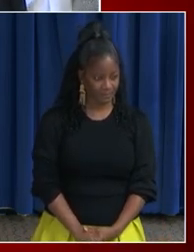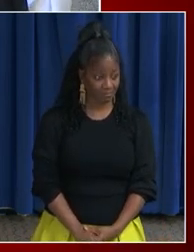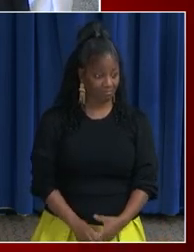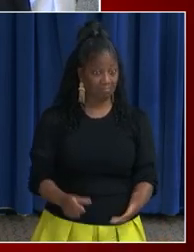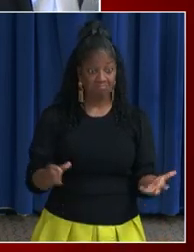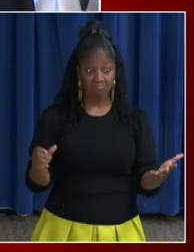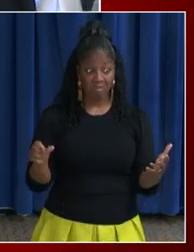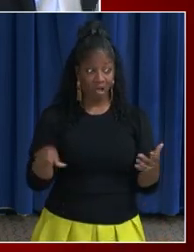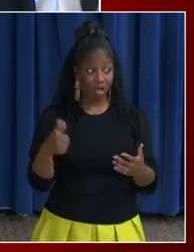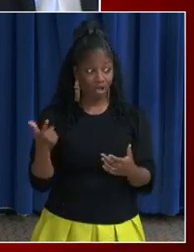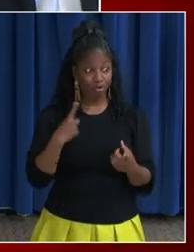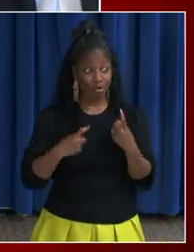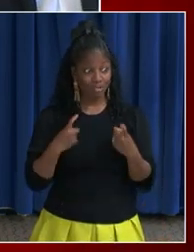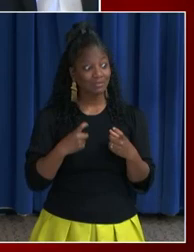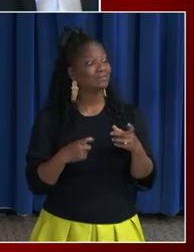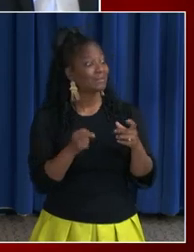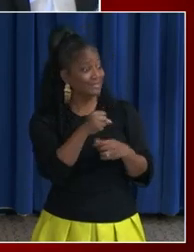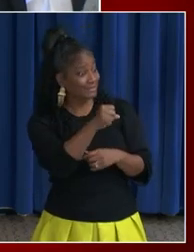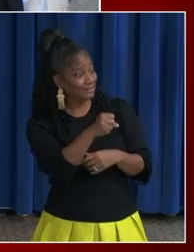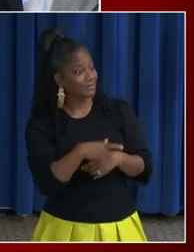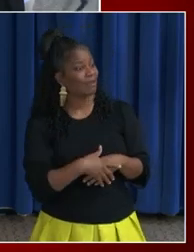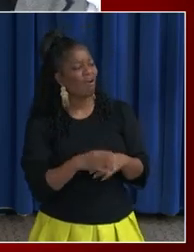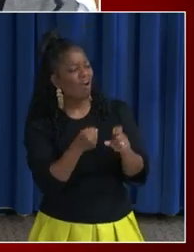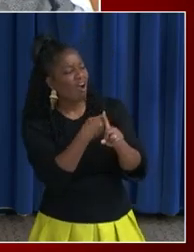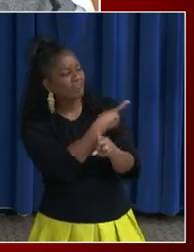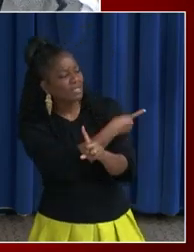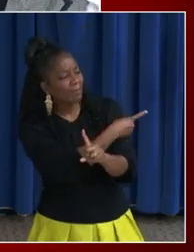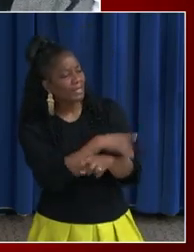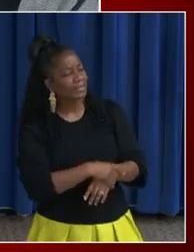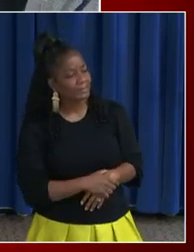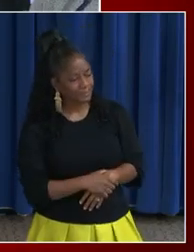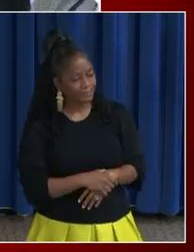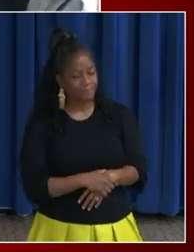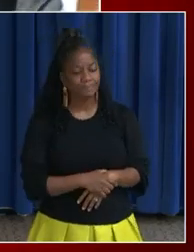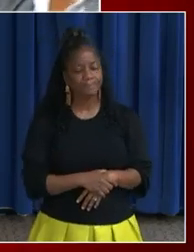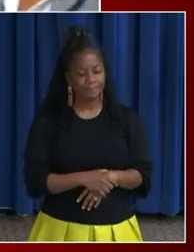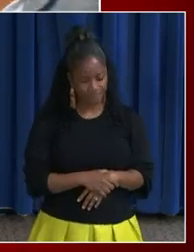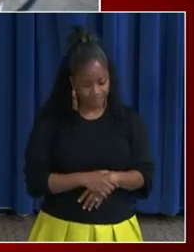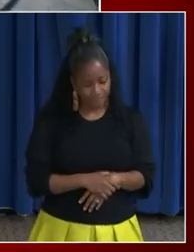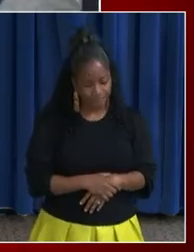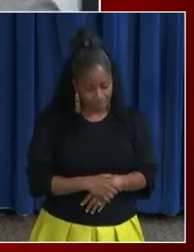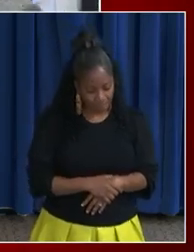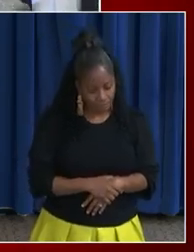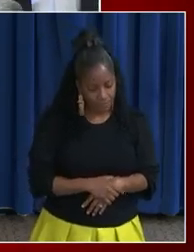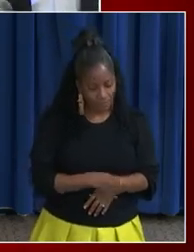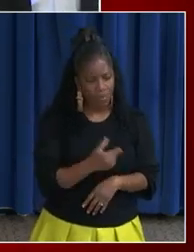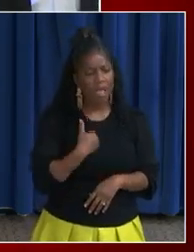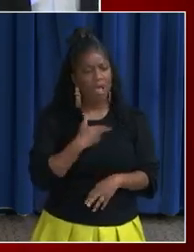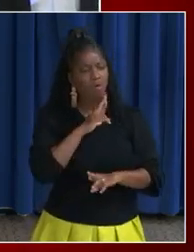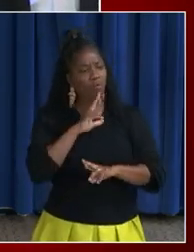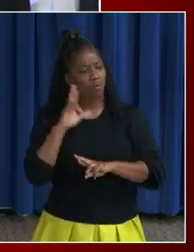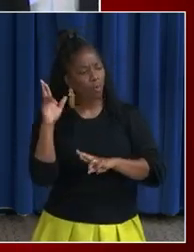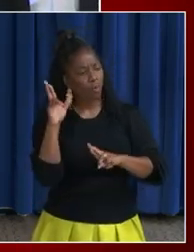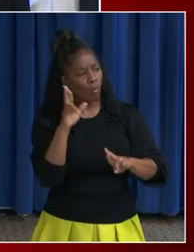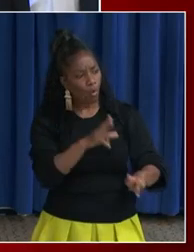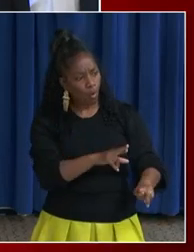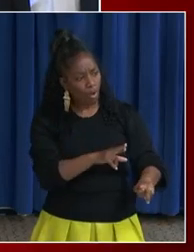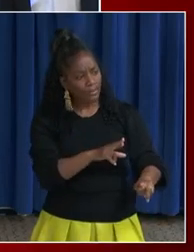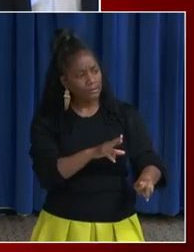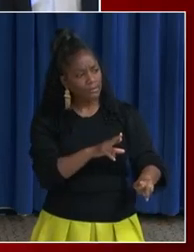Any other questions? Yes. Off topic. Yes. There was reportedly